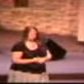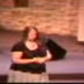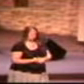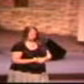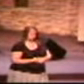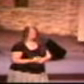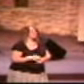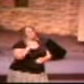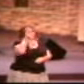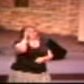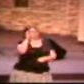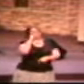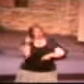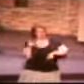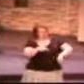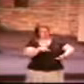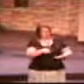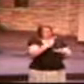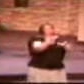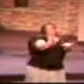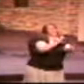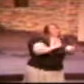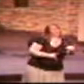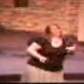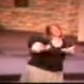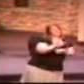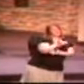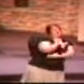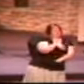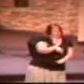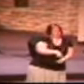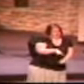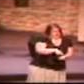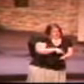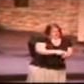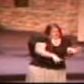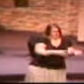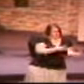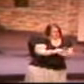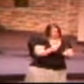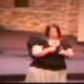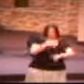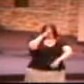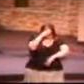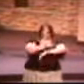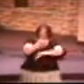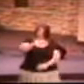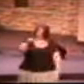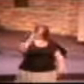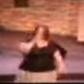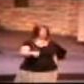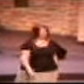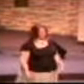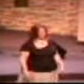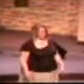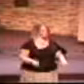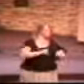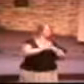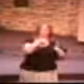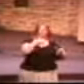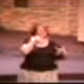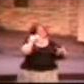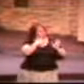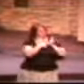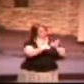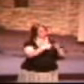that Satan would come and offer the kingdoms of this world to the son of God but here's what this demonstrates to me